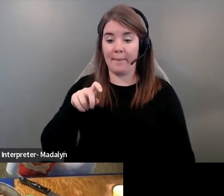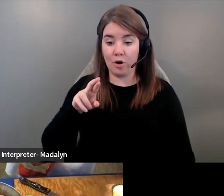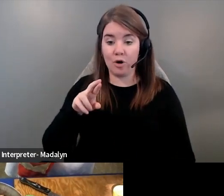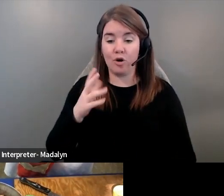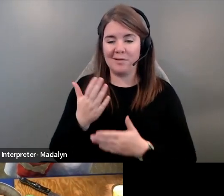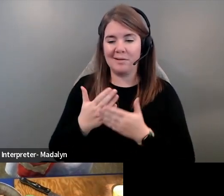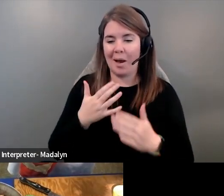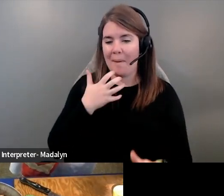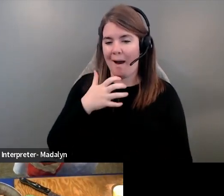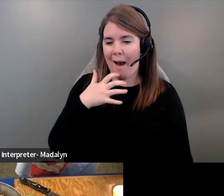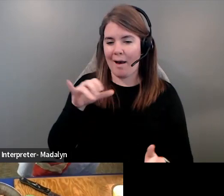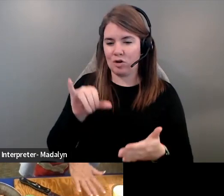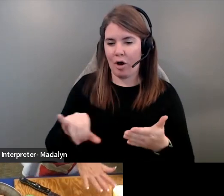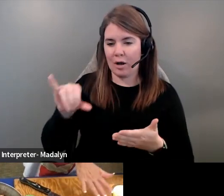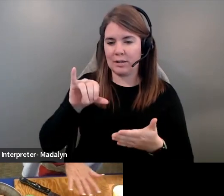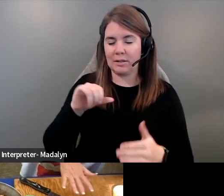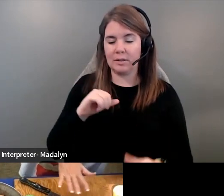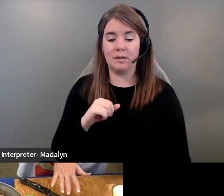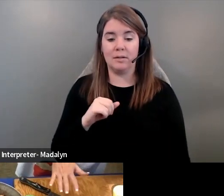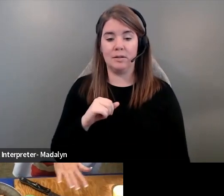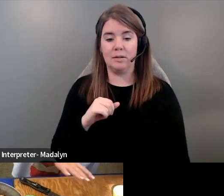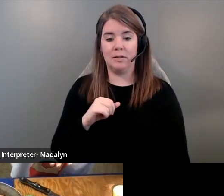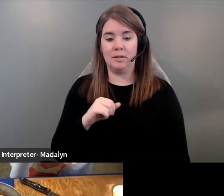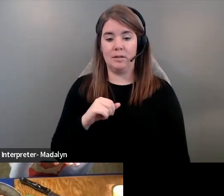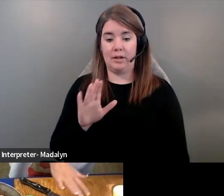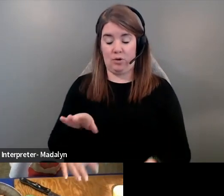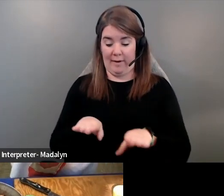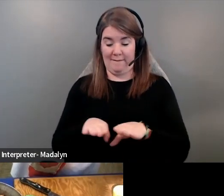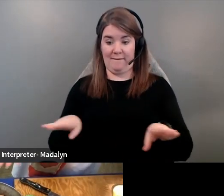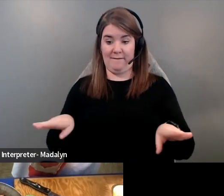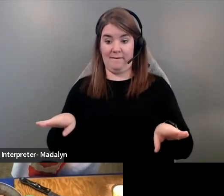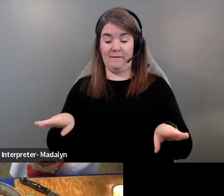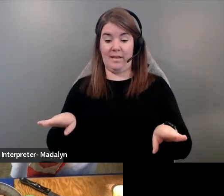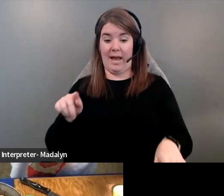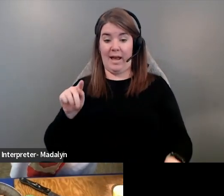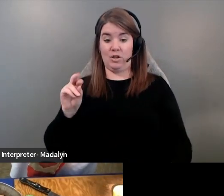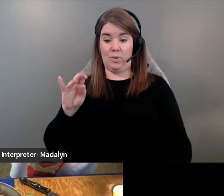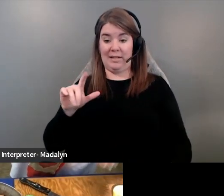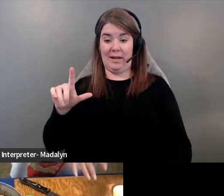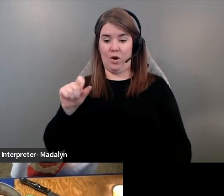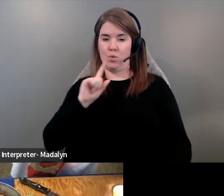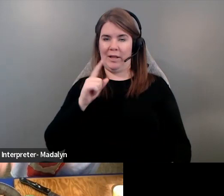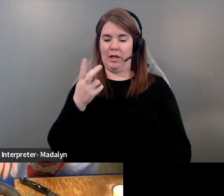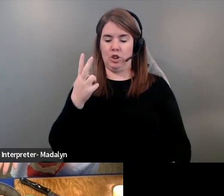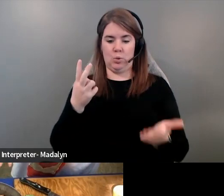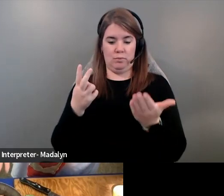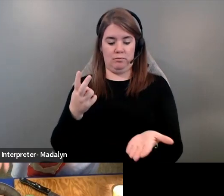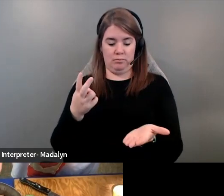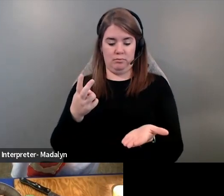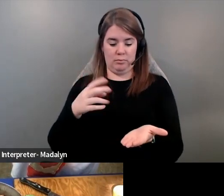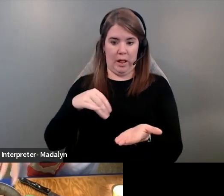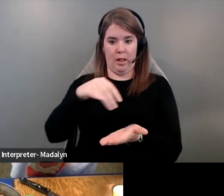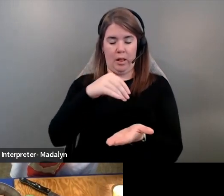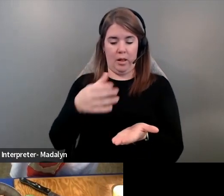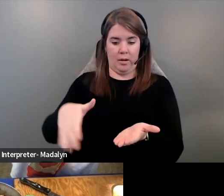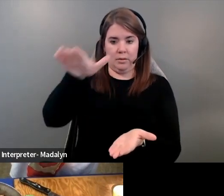sauce, and then put it on your tortilla flat. And then you're going to cook the with 2 tortillas like a sandwich, cook it in the oil